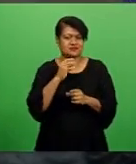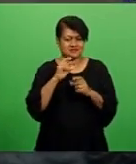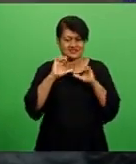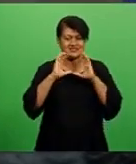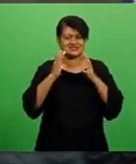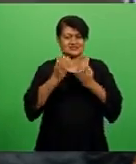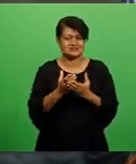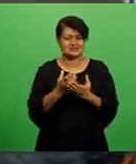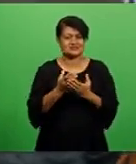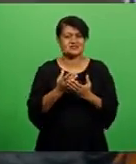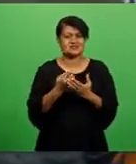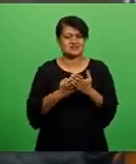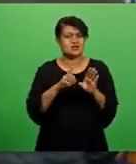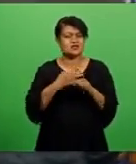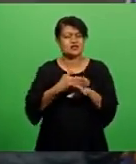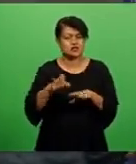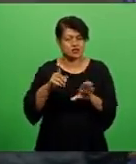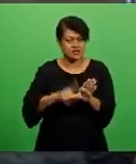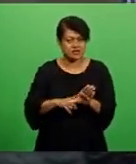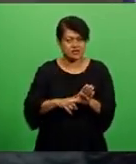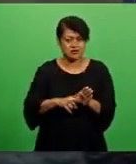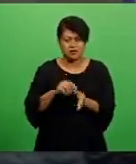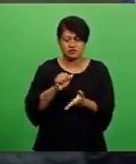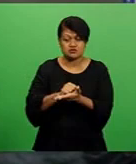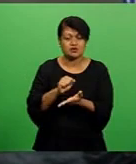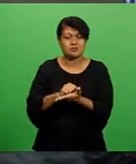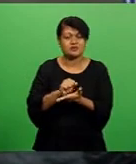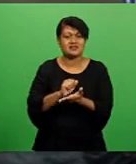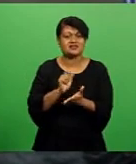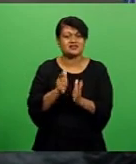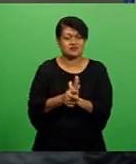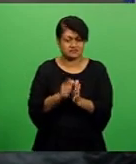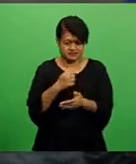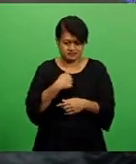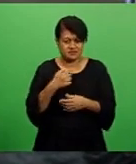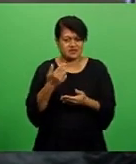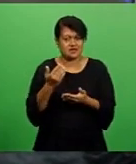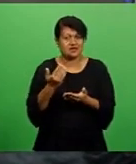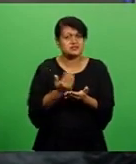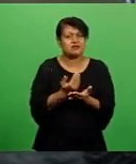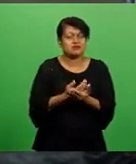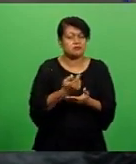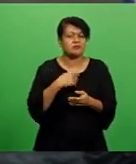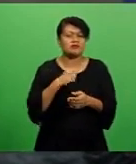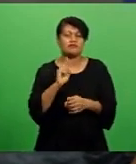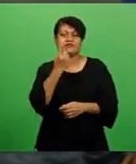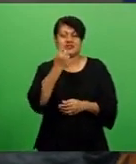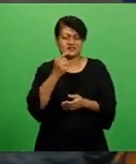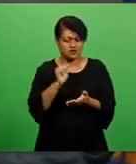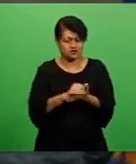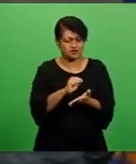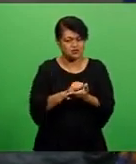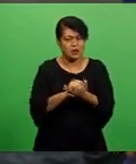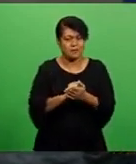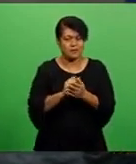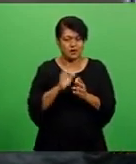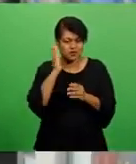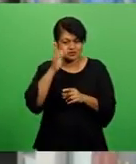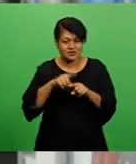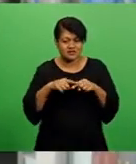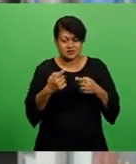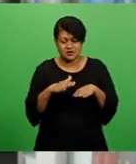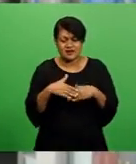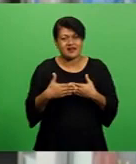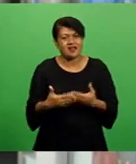Instead of doing my Christmas shopping, I did my son's stationery shopping first. And now since the school is beginning, I'm trying to